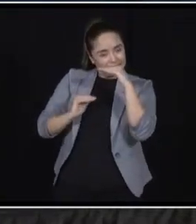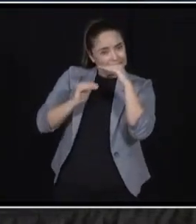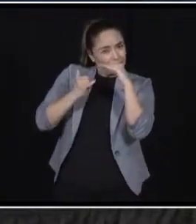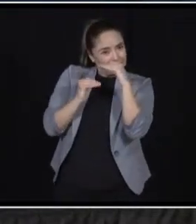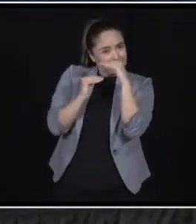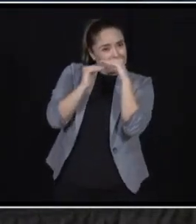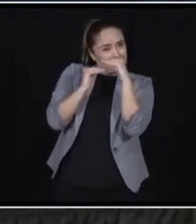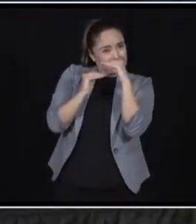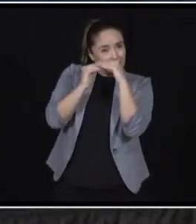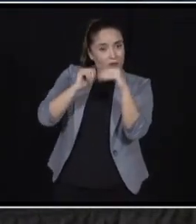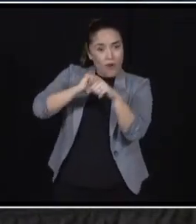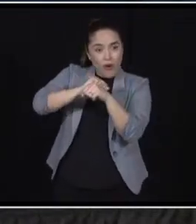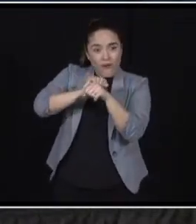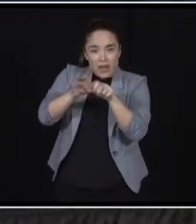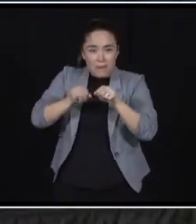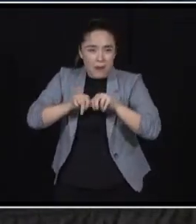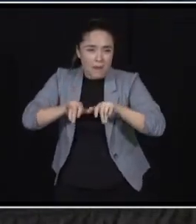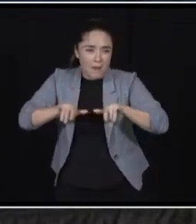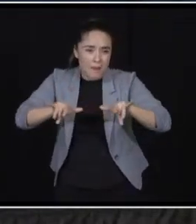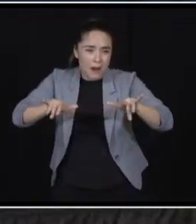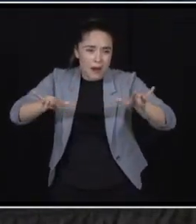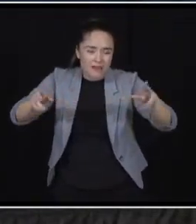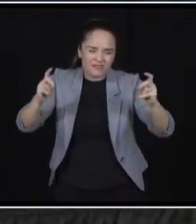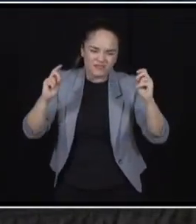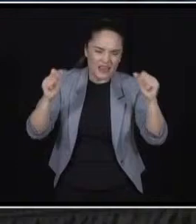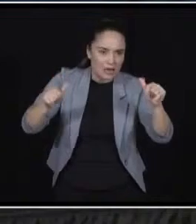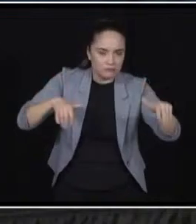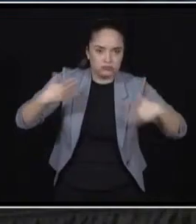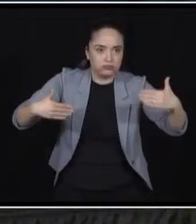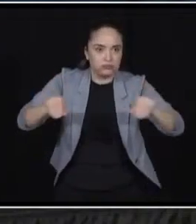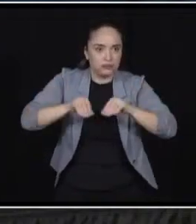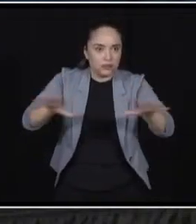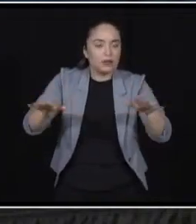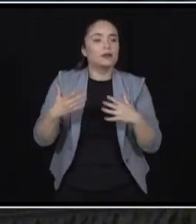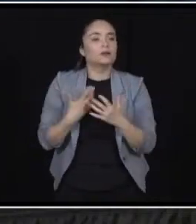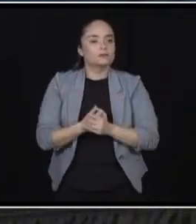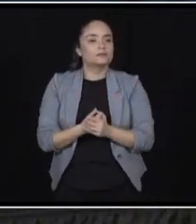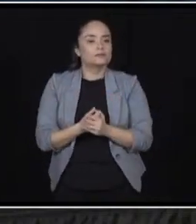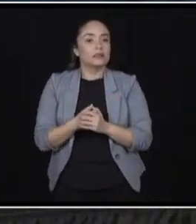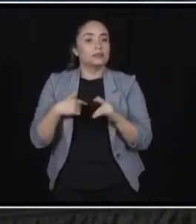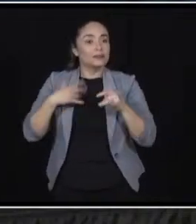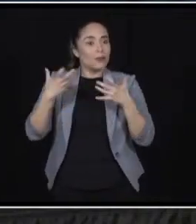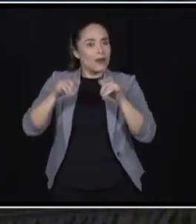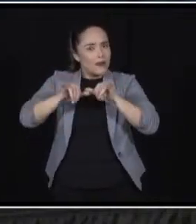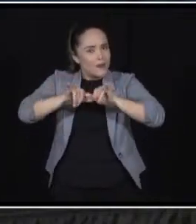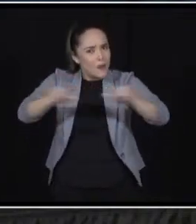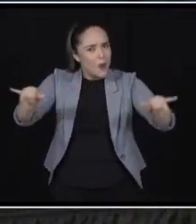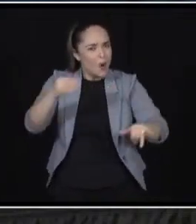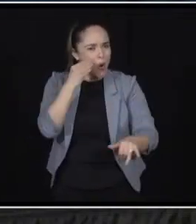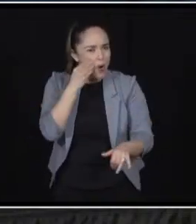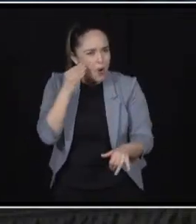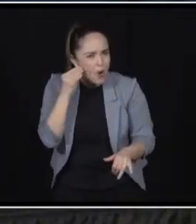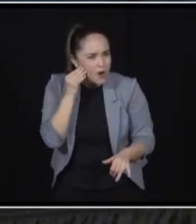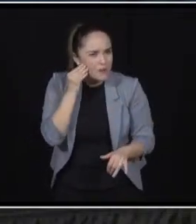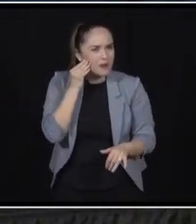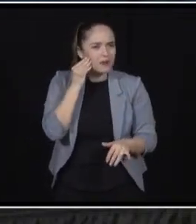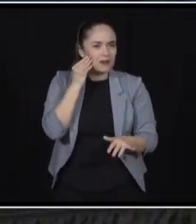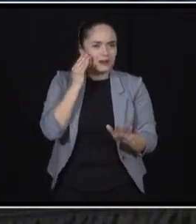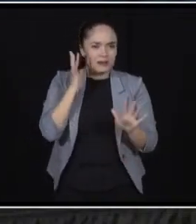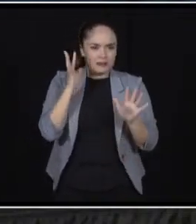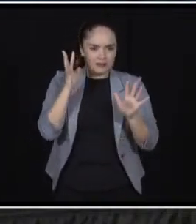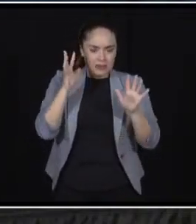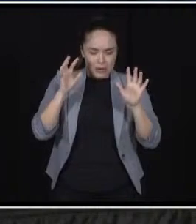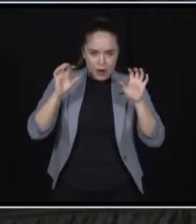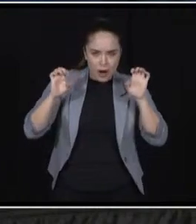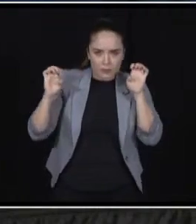transmit rapidly. But that is why we issued the stay-at-home order and issued the declaration of emergency in the first